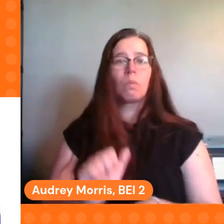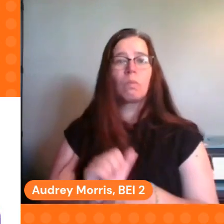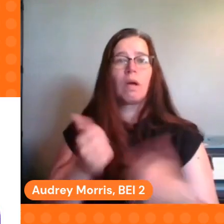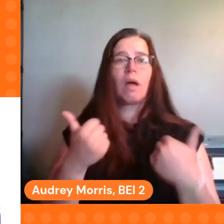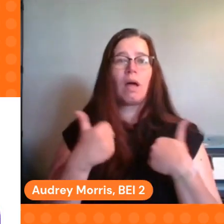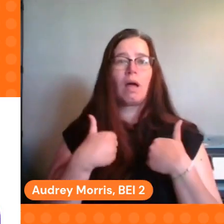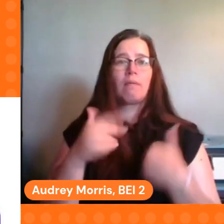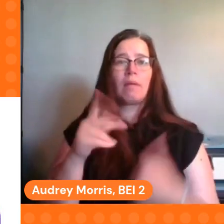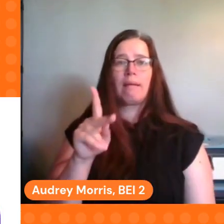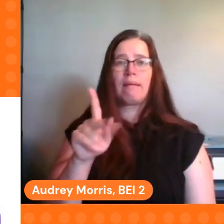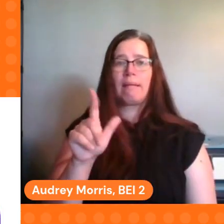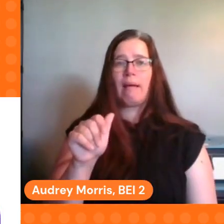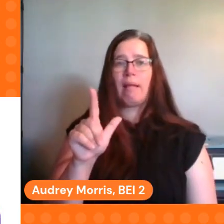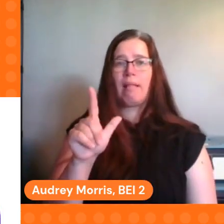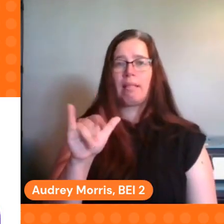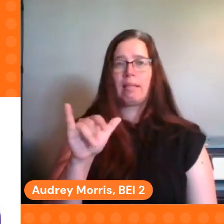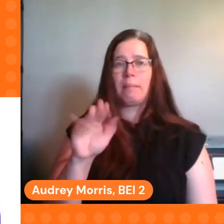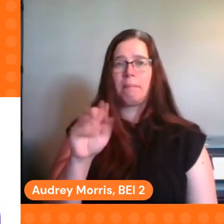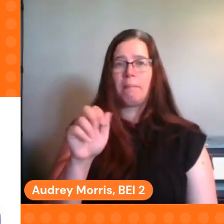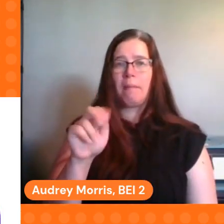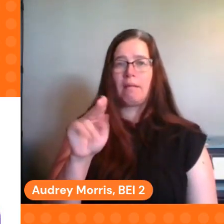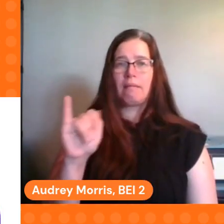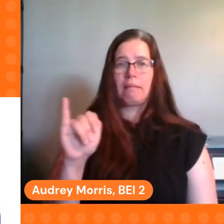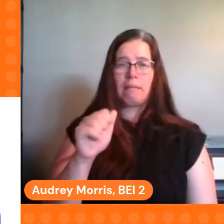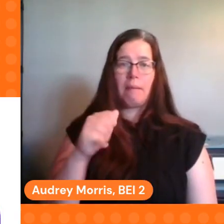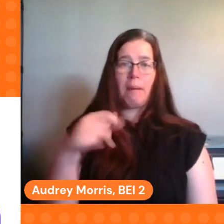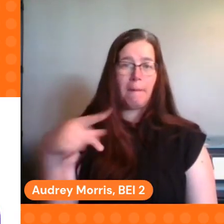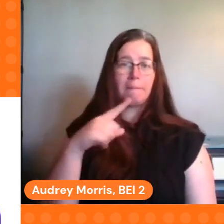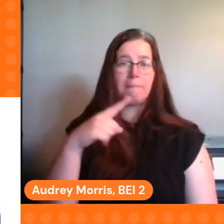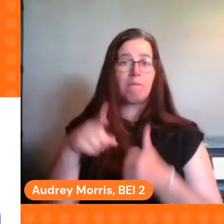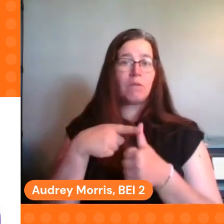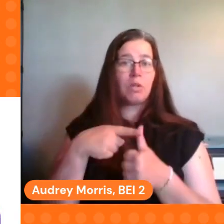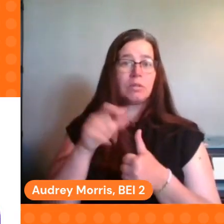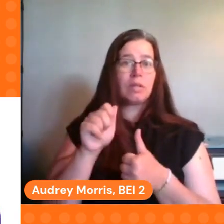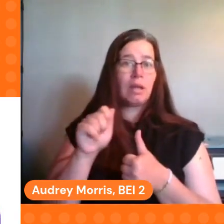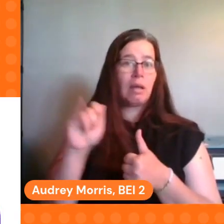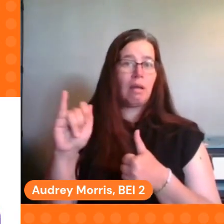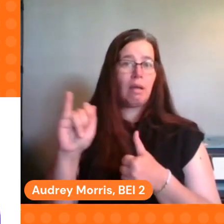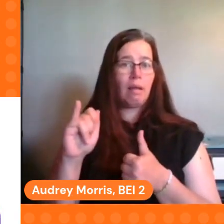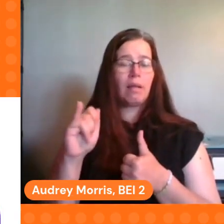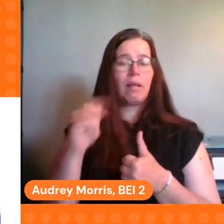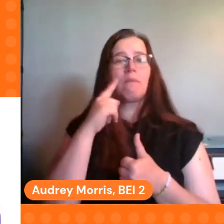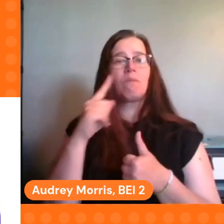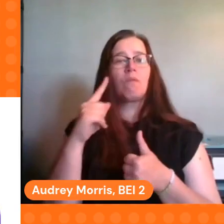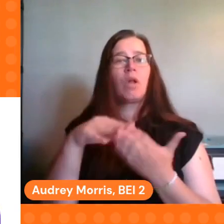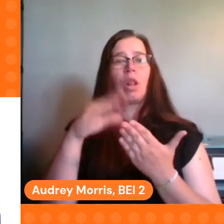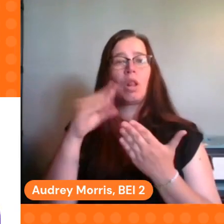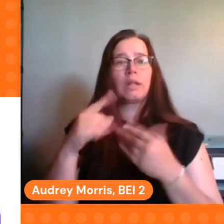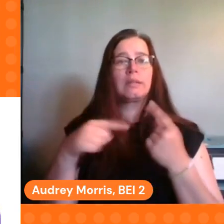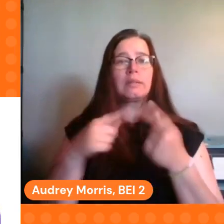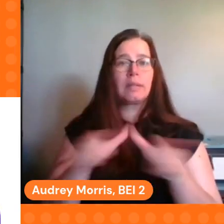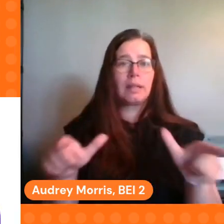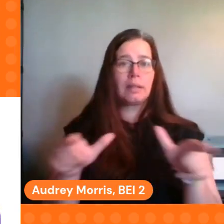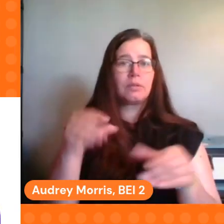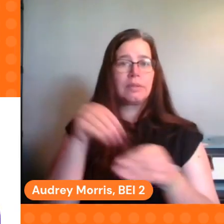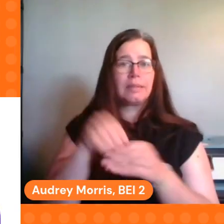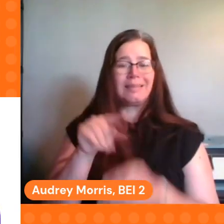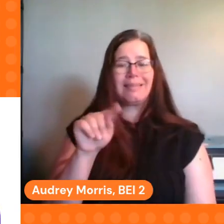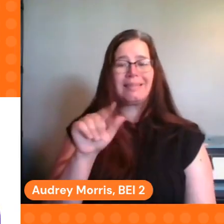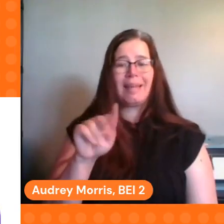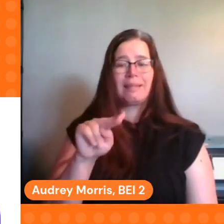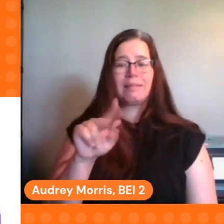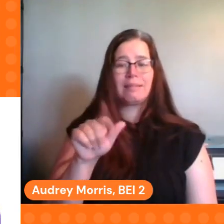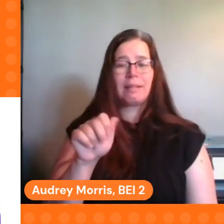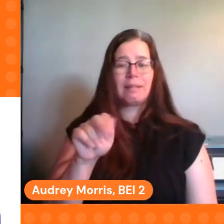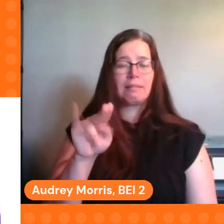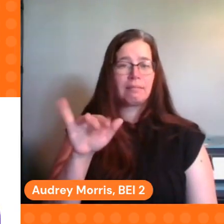app, and Kalimani is the first ever AI-powered Tanzanian Sign Language learning app in Tanzania. So basically, it